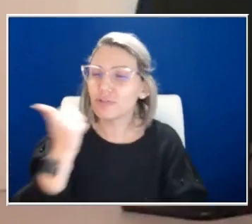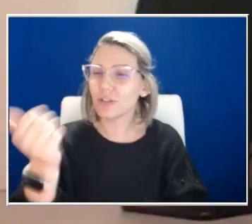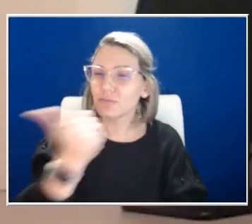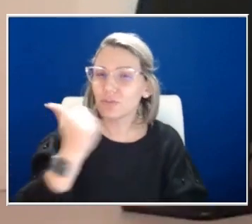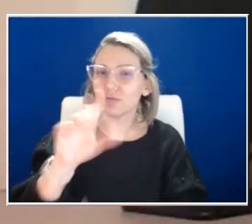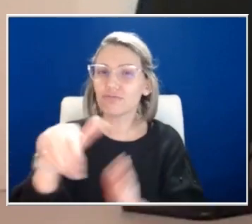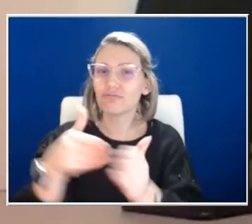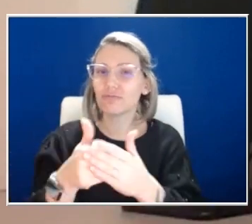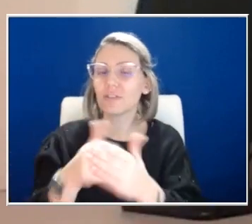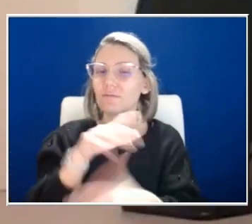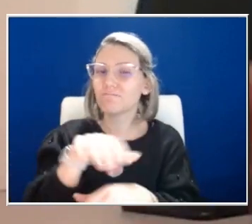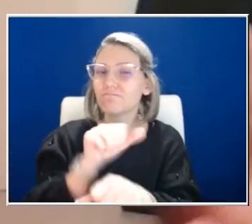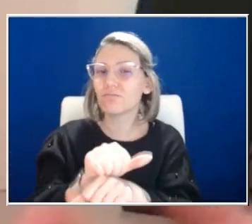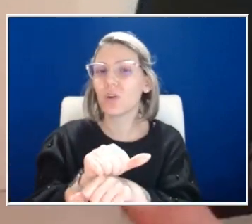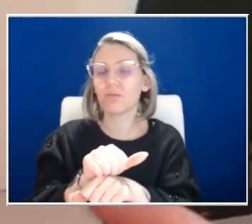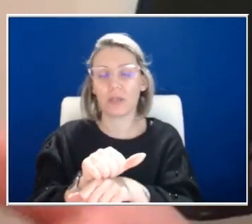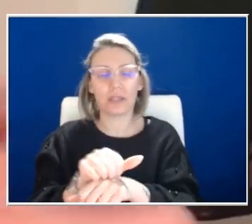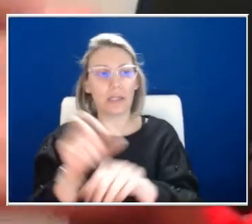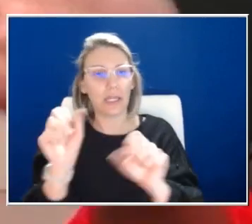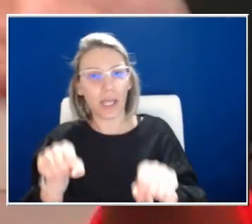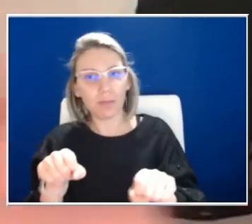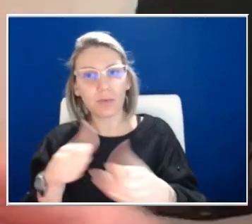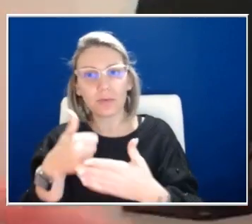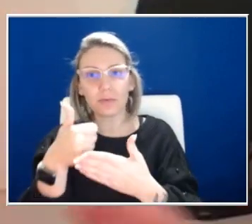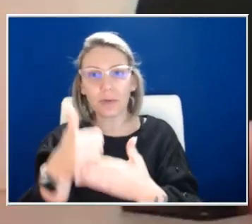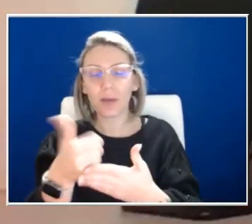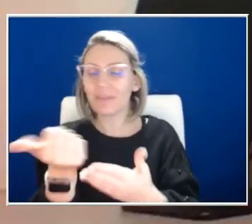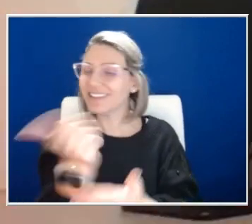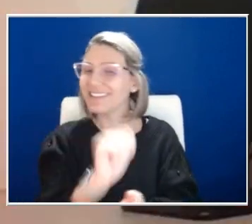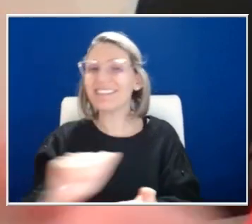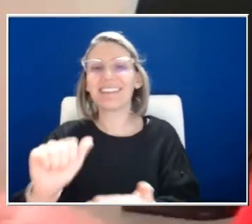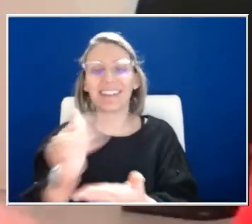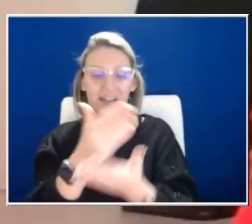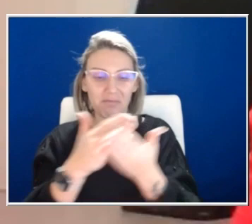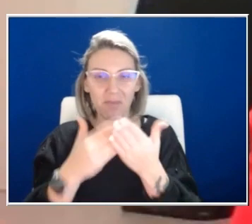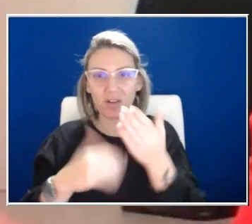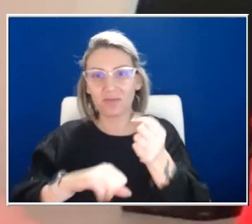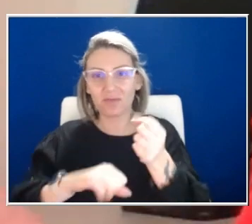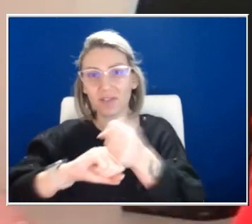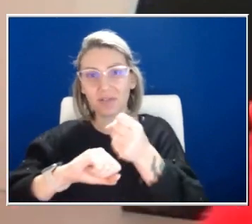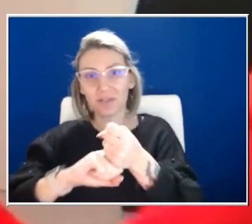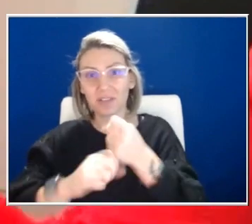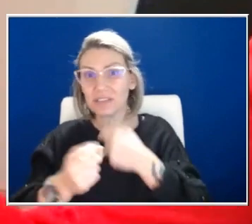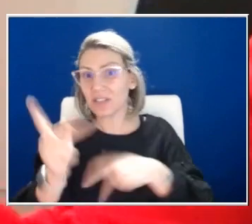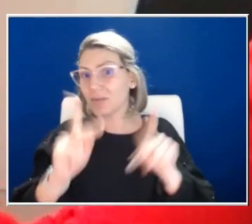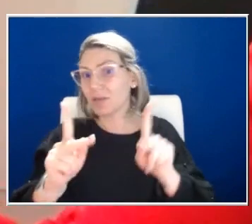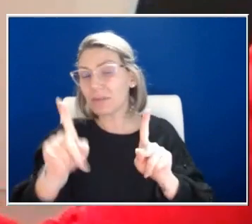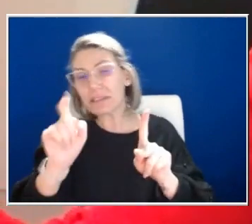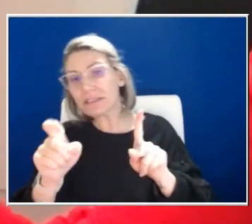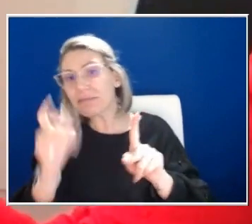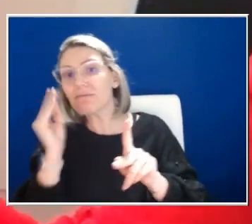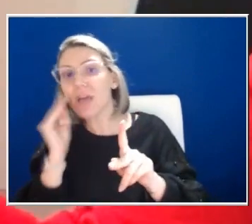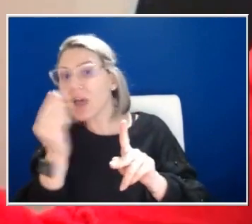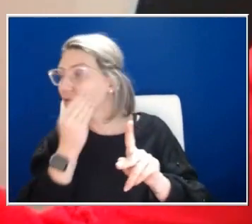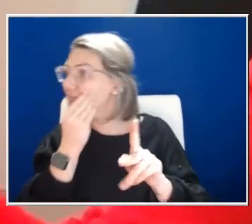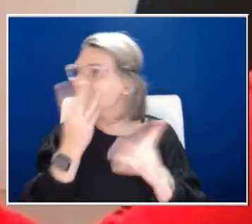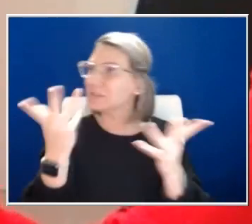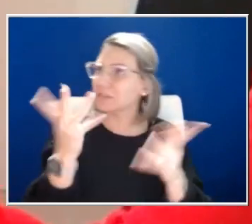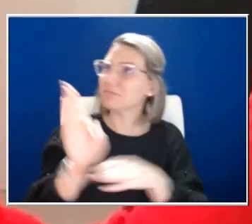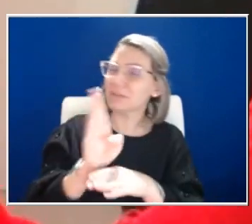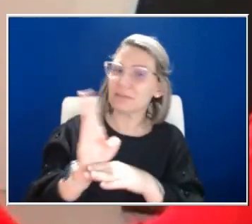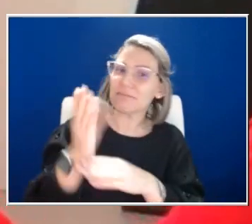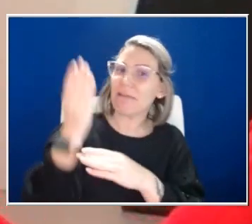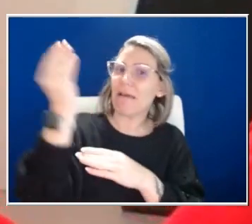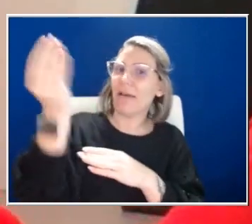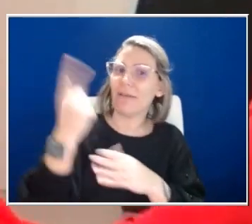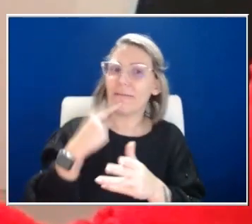there. We will actually be able to help them in any area of support. Some people just need flowers. Well, there's a flower company out there that says my flowers are